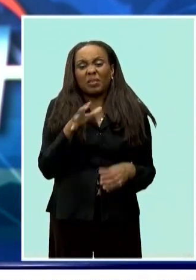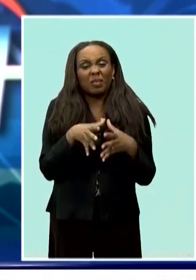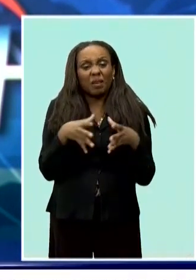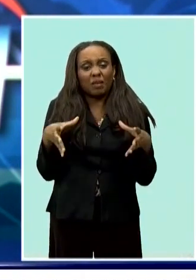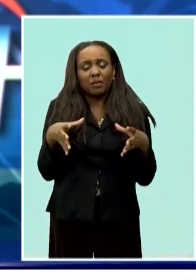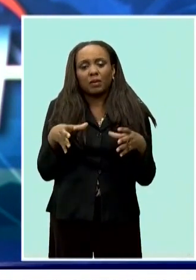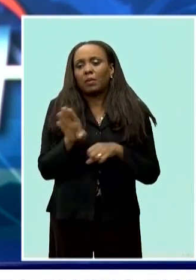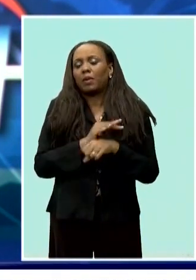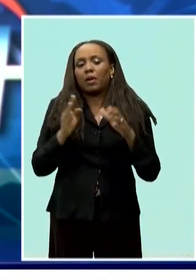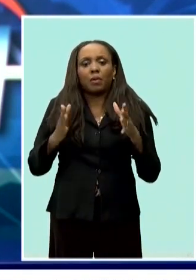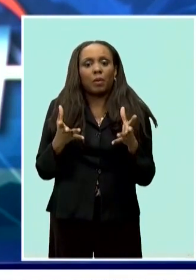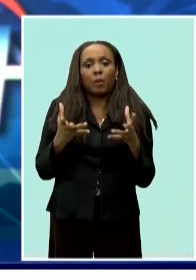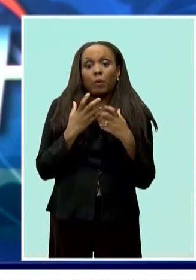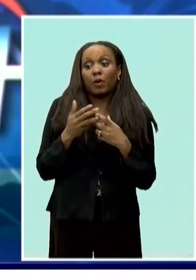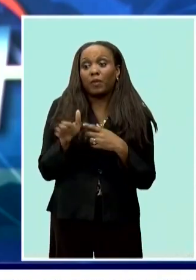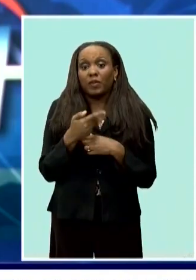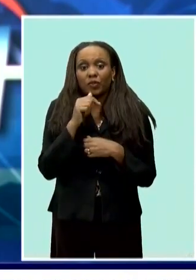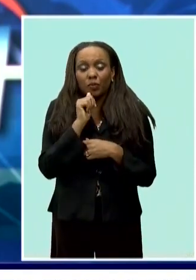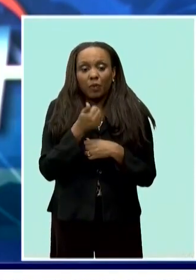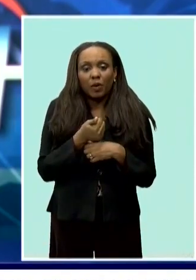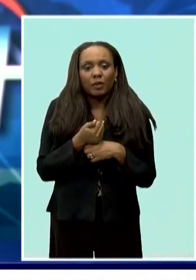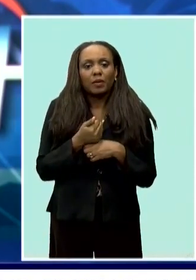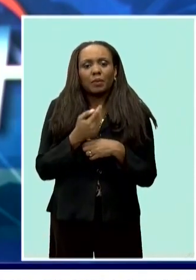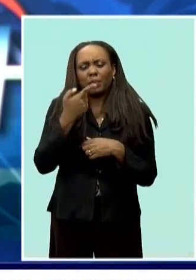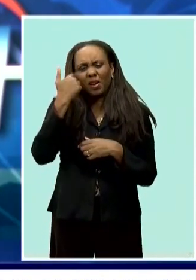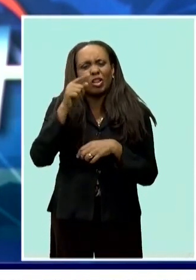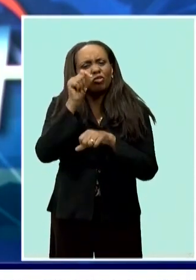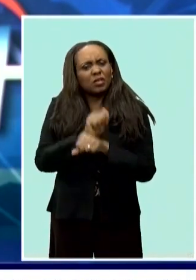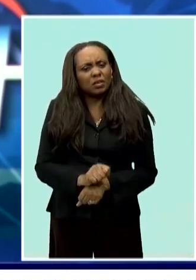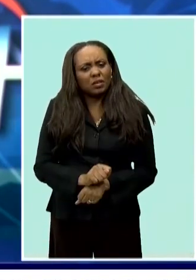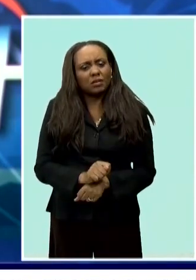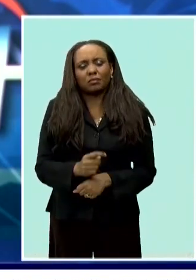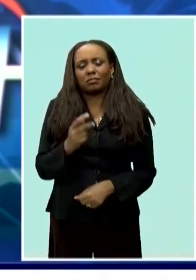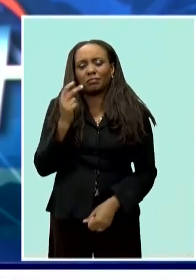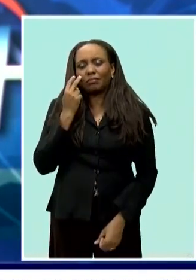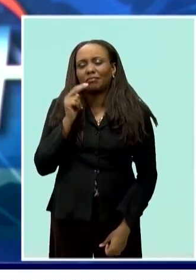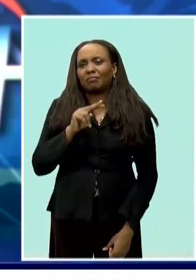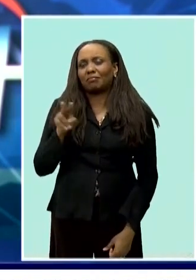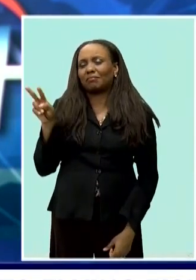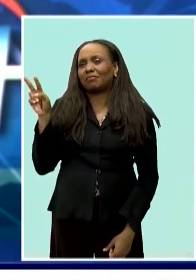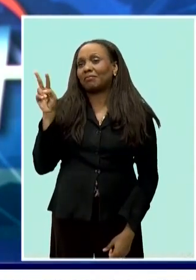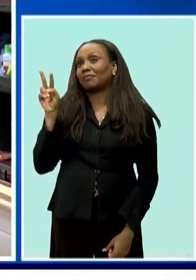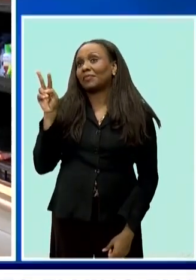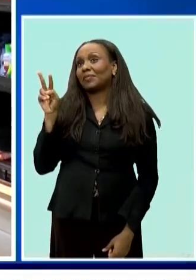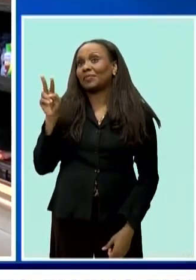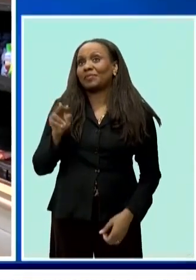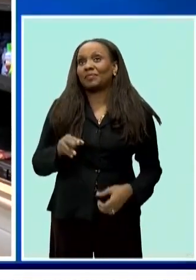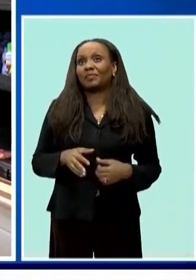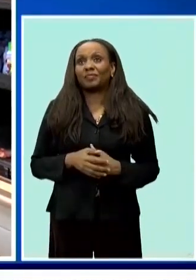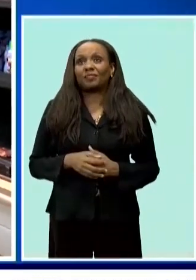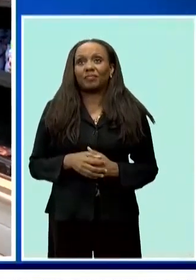the Ministry of Civil Service will be able to conclude this exercise of having these workers having the payment of a gratuity